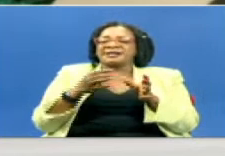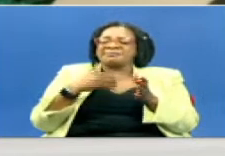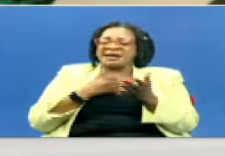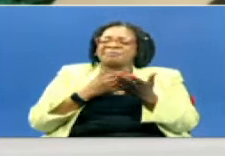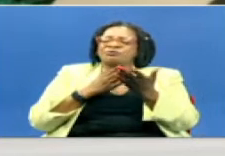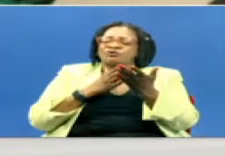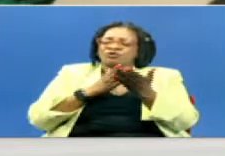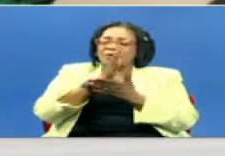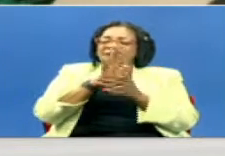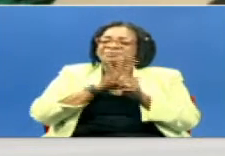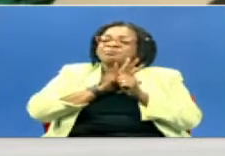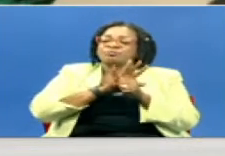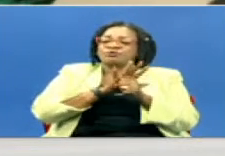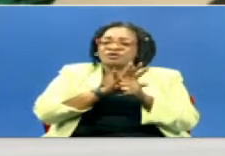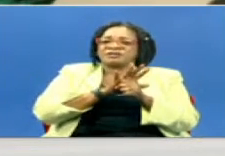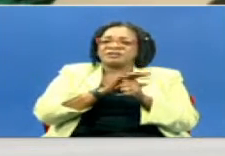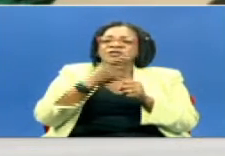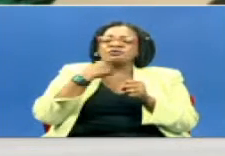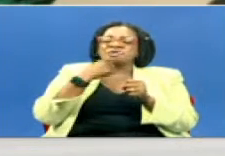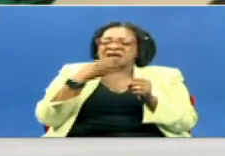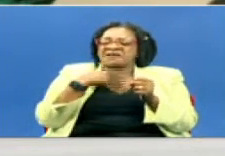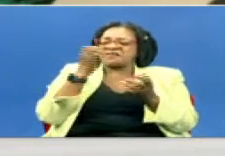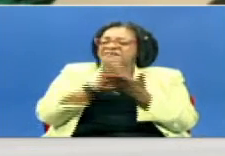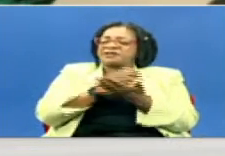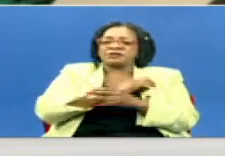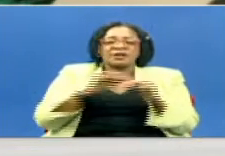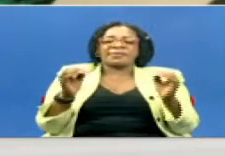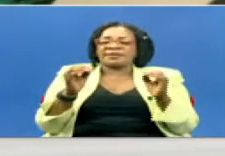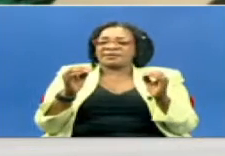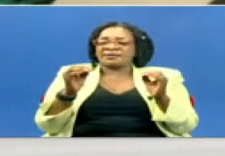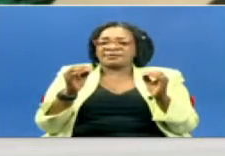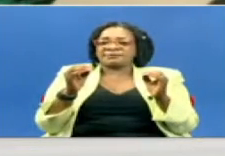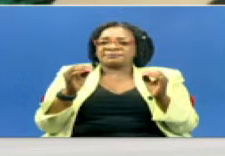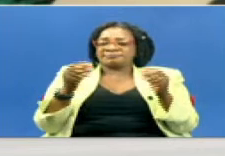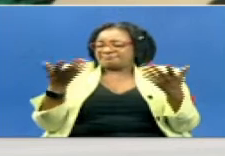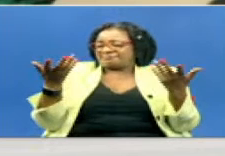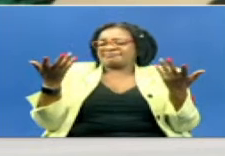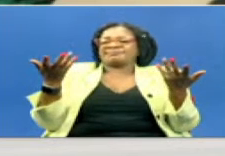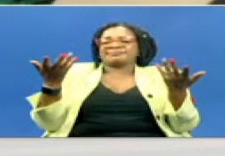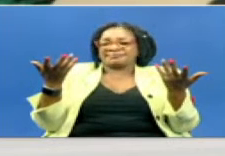being pushed to say he has no evidence. Oh, yes.